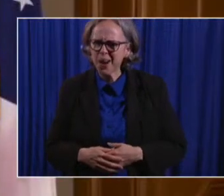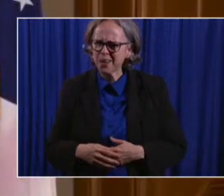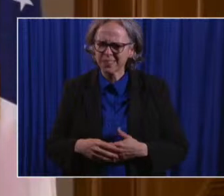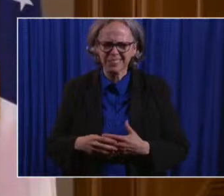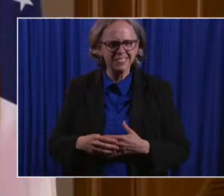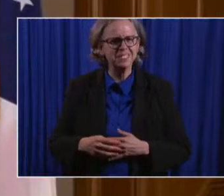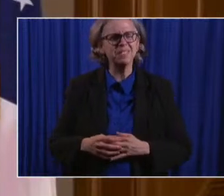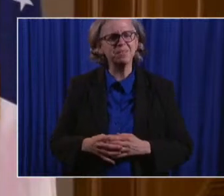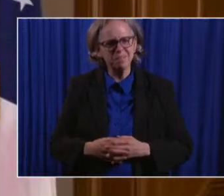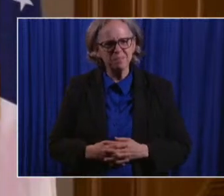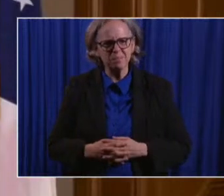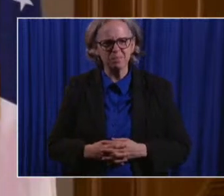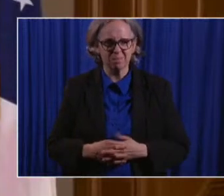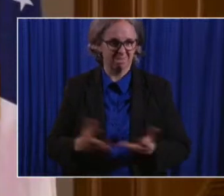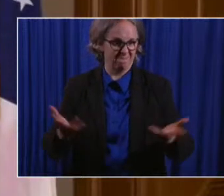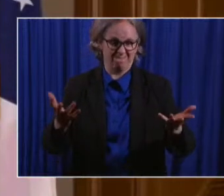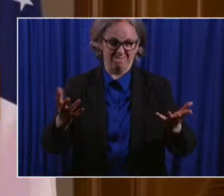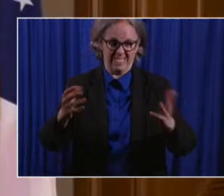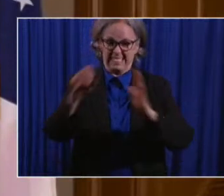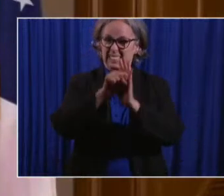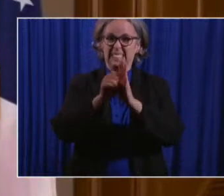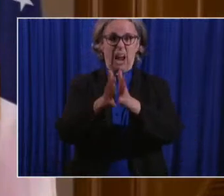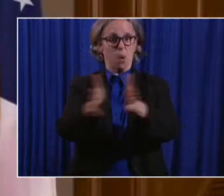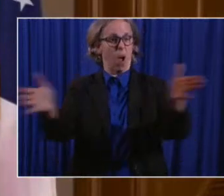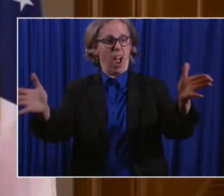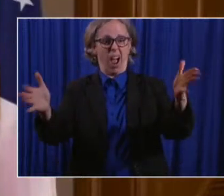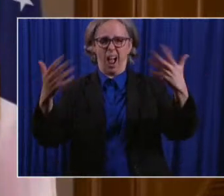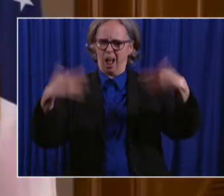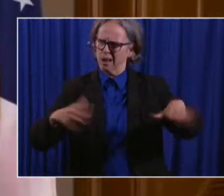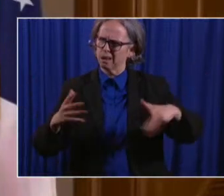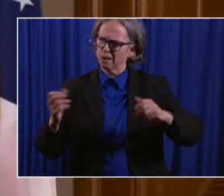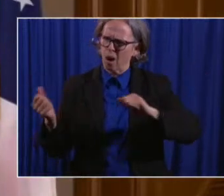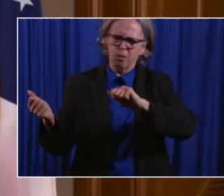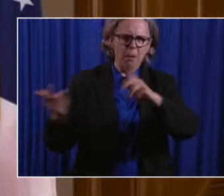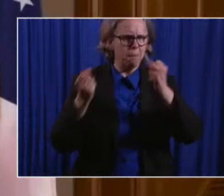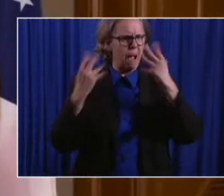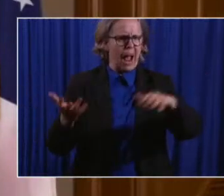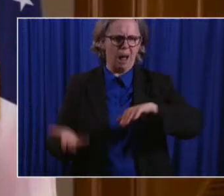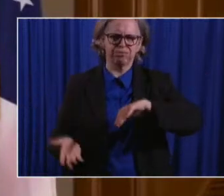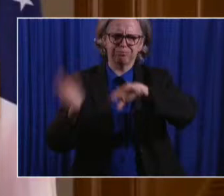increases really across all demographic groups,